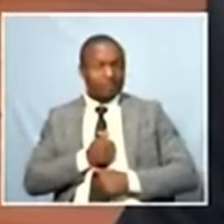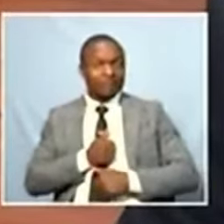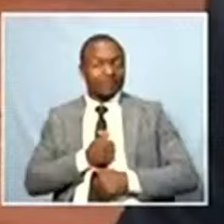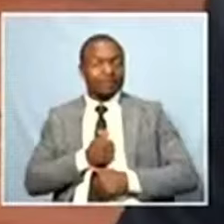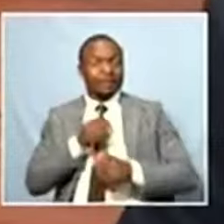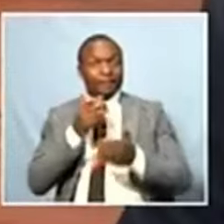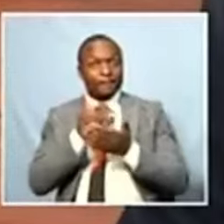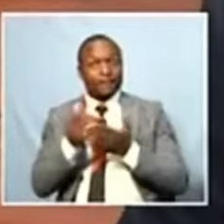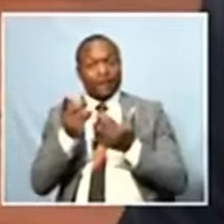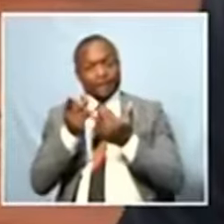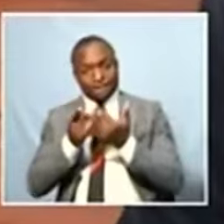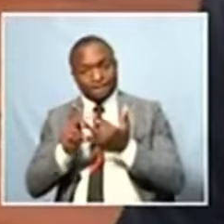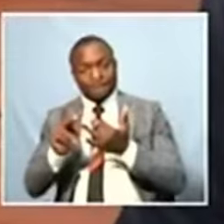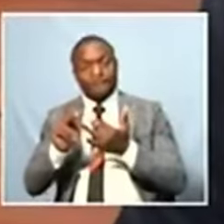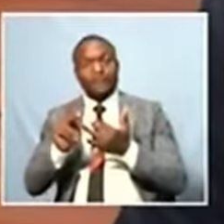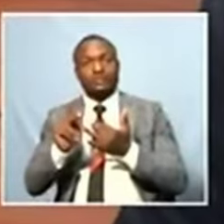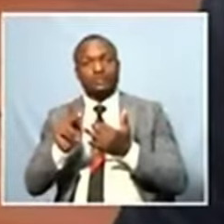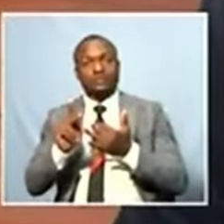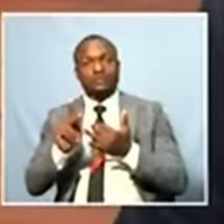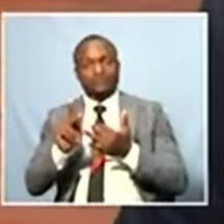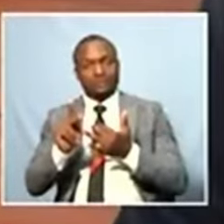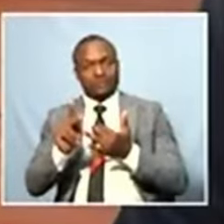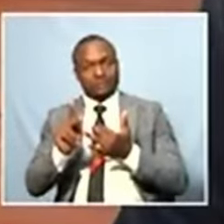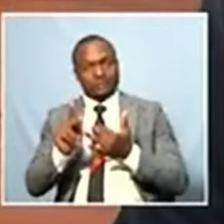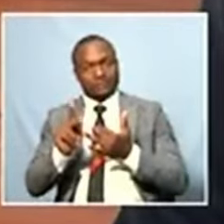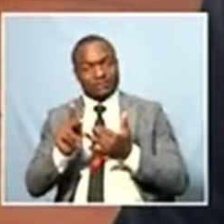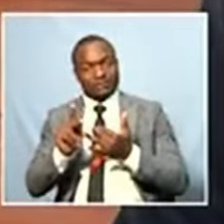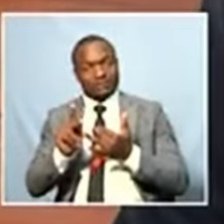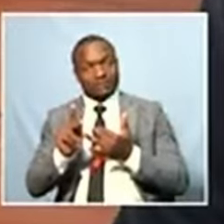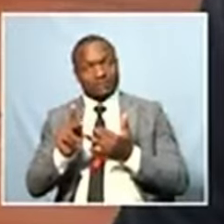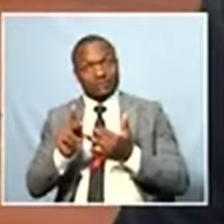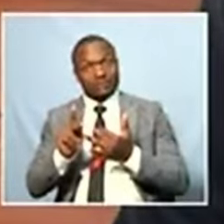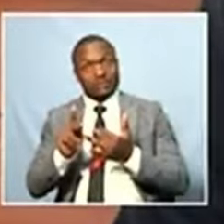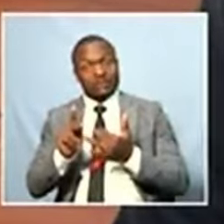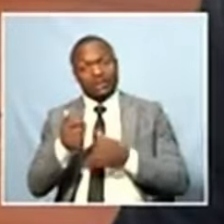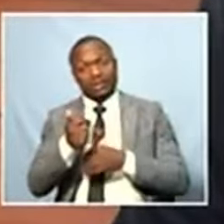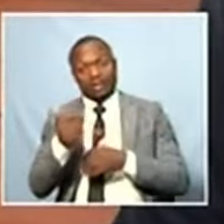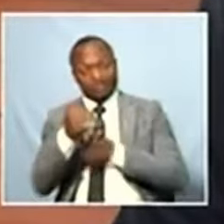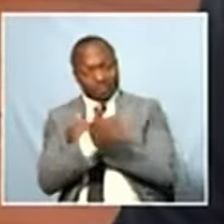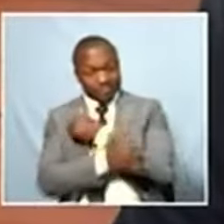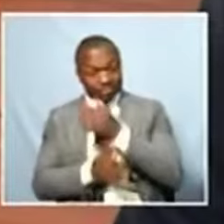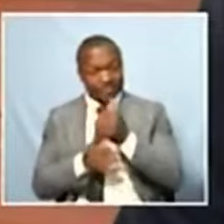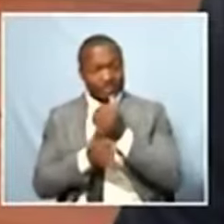Israel, millions of dollars. I take you to